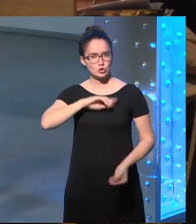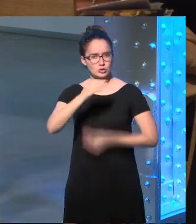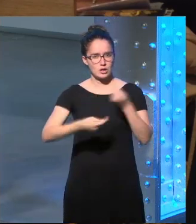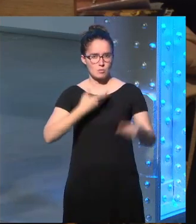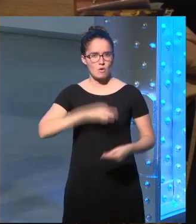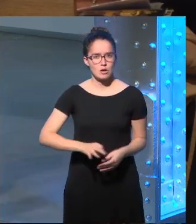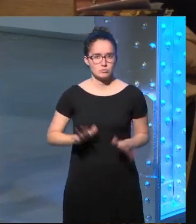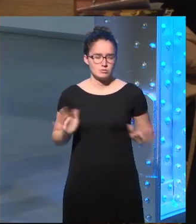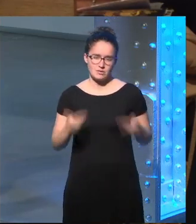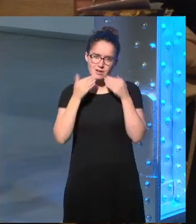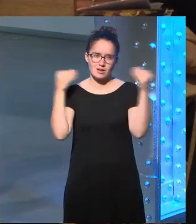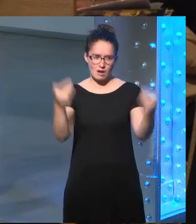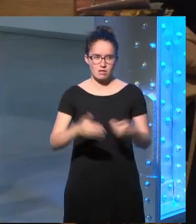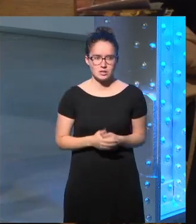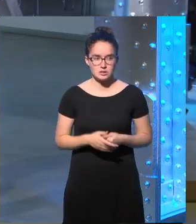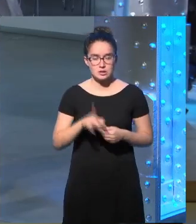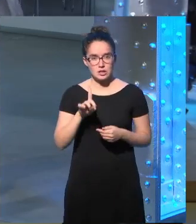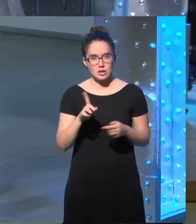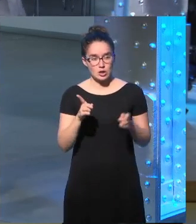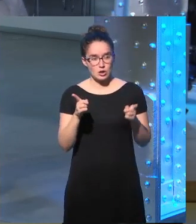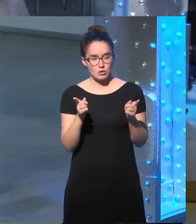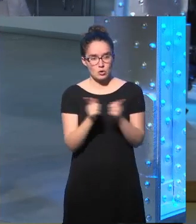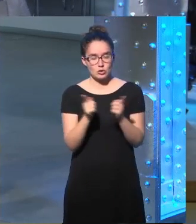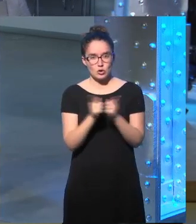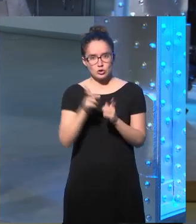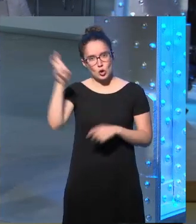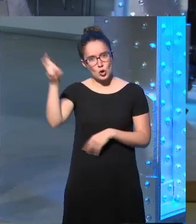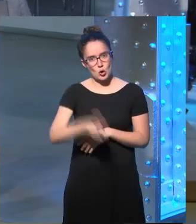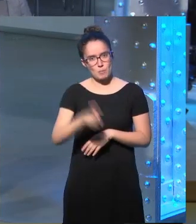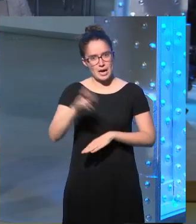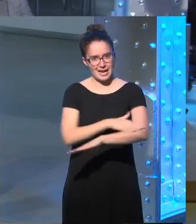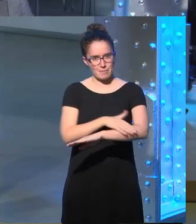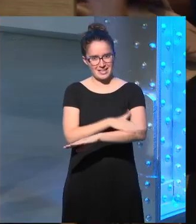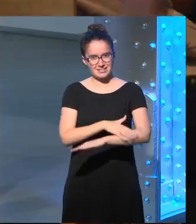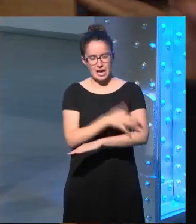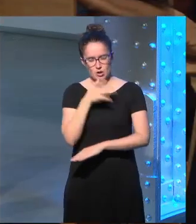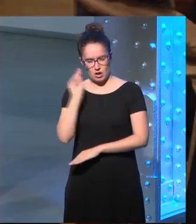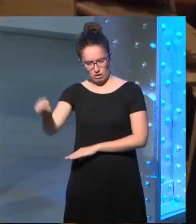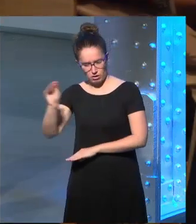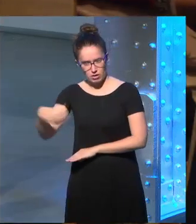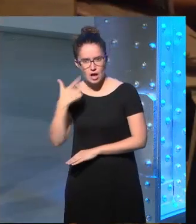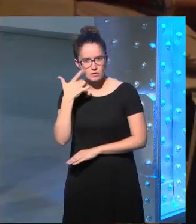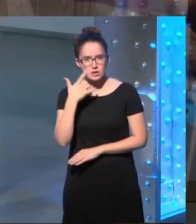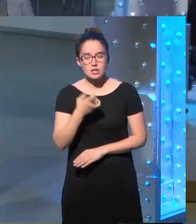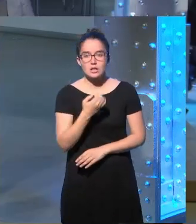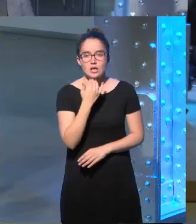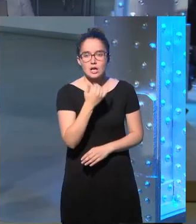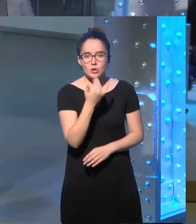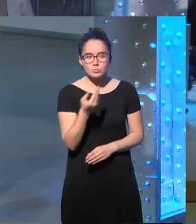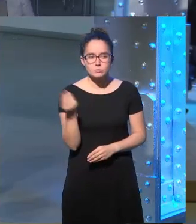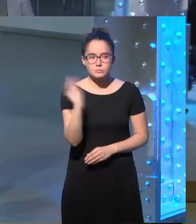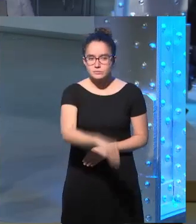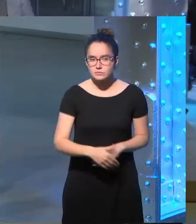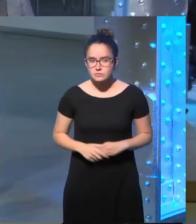plenty of tools that we can use, and we can do something from our jobs. In a few minutes the minister will be